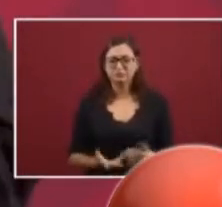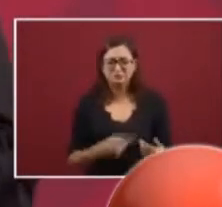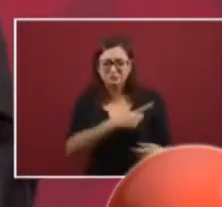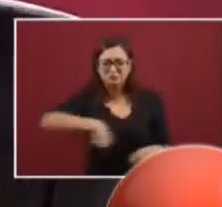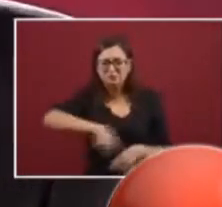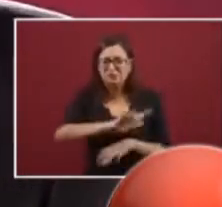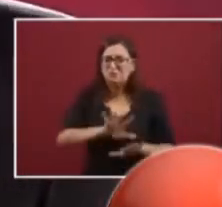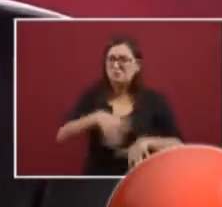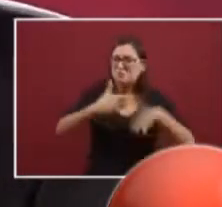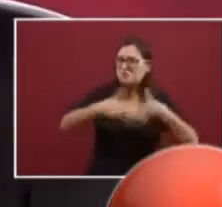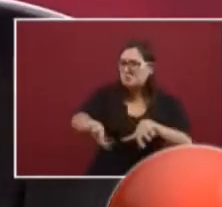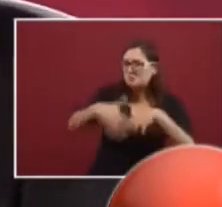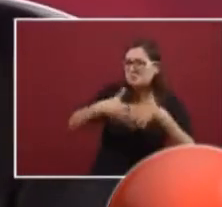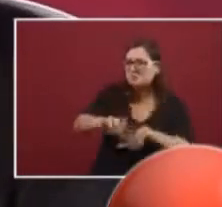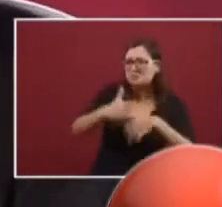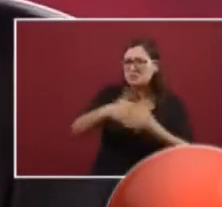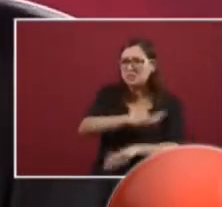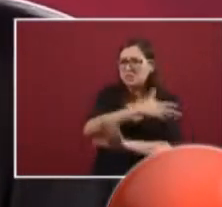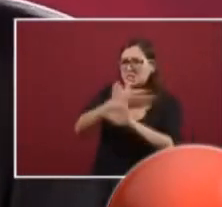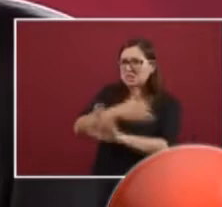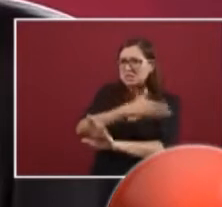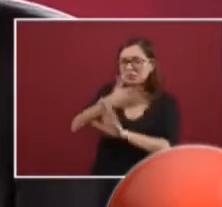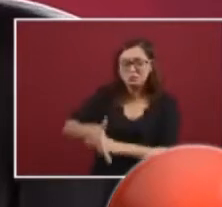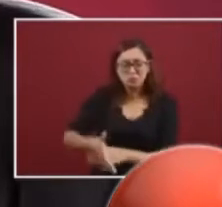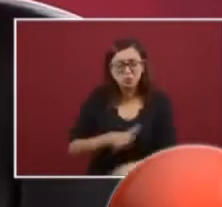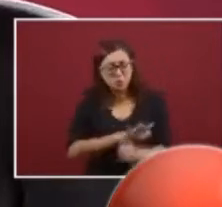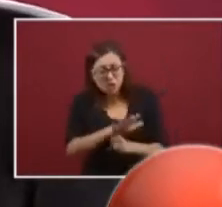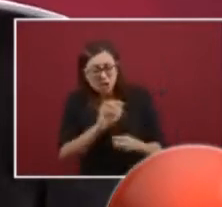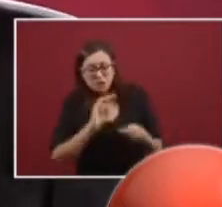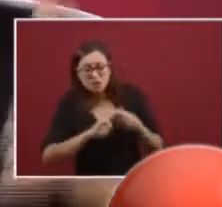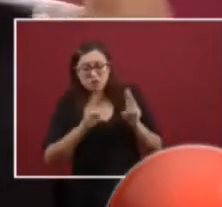that there are no motives.